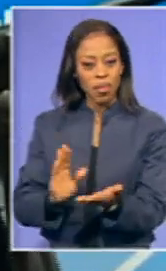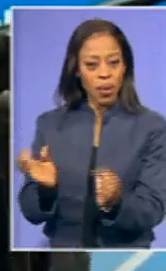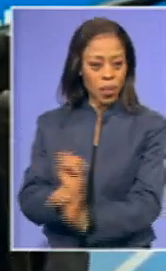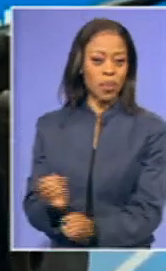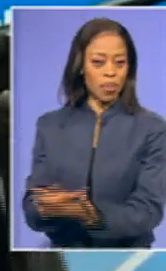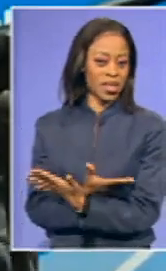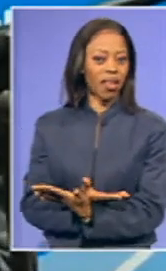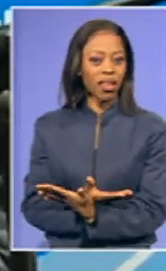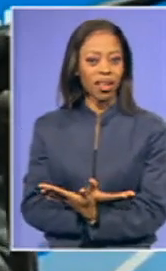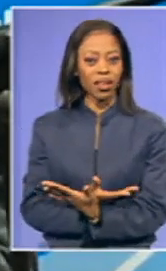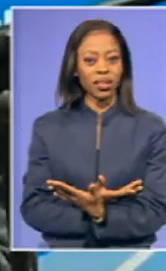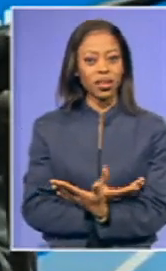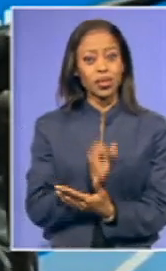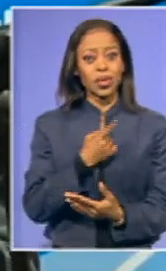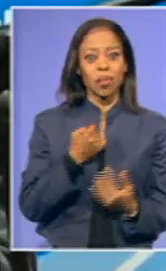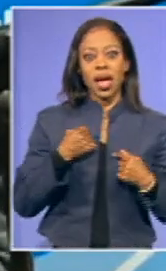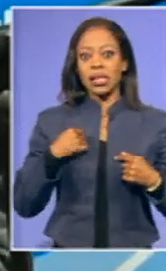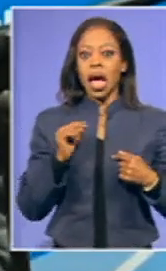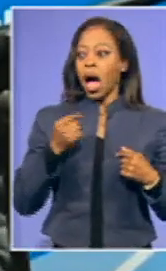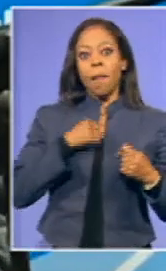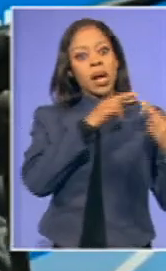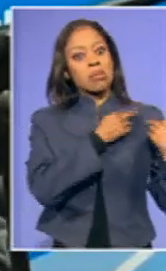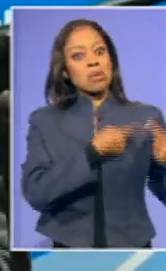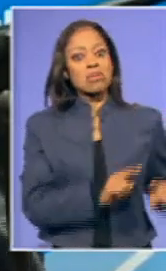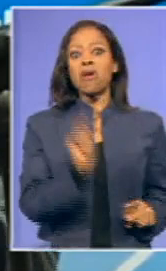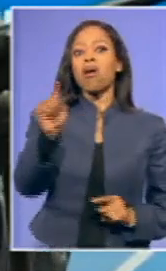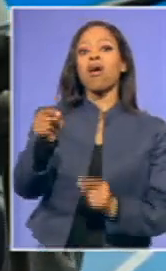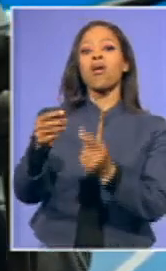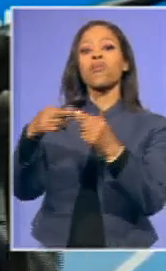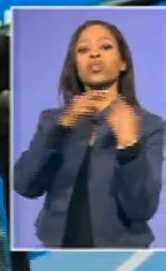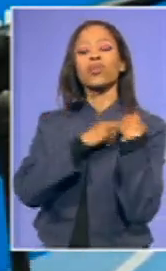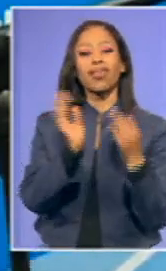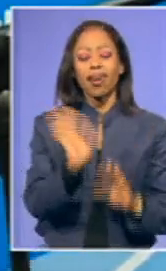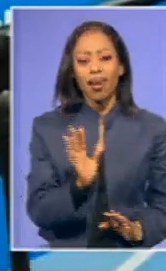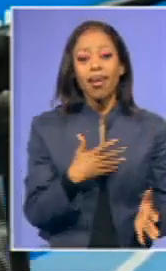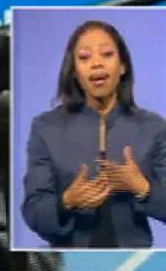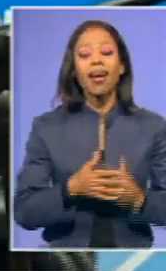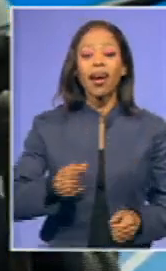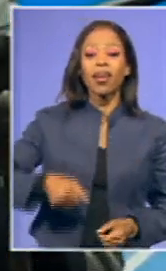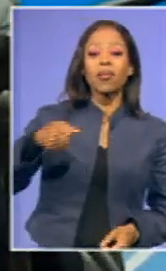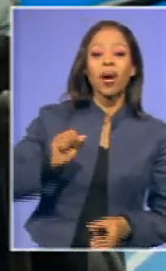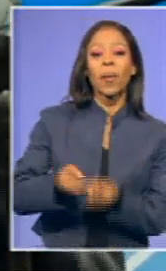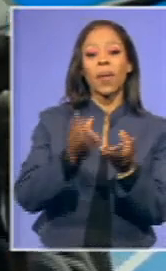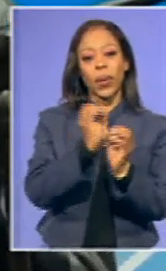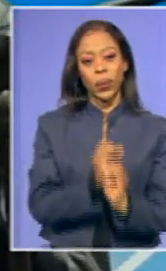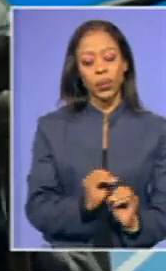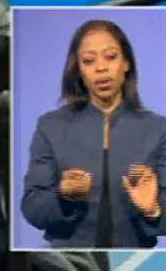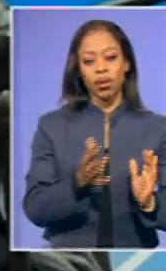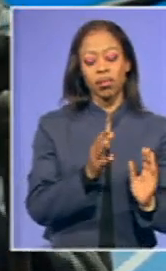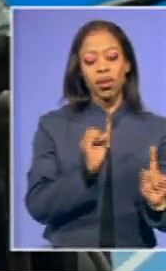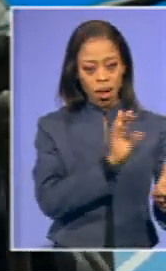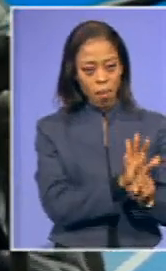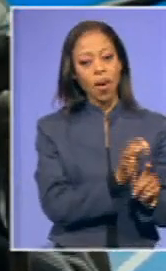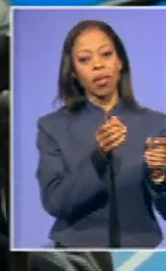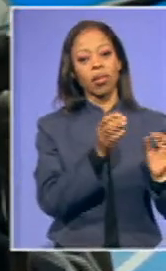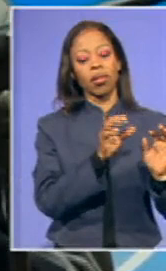are taking myself as a consumer and as a customer of eThekwini. Any one bucket that is not provided, it affects our stakeholder. So